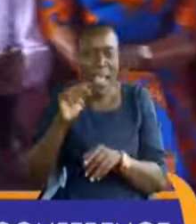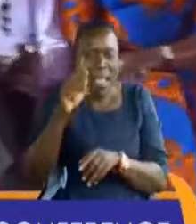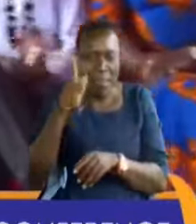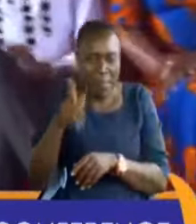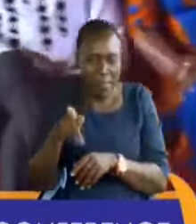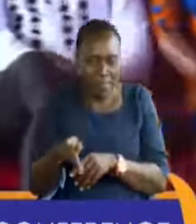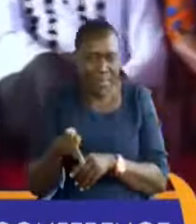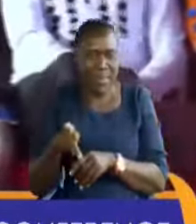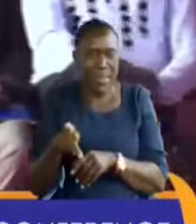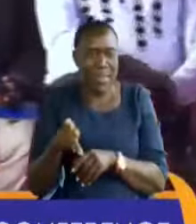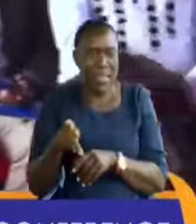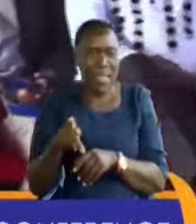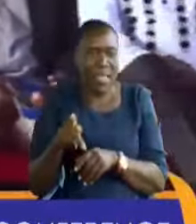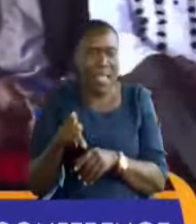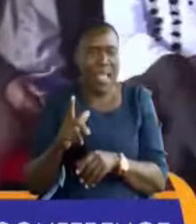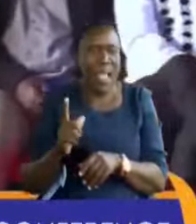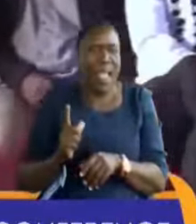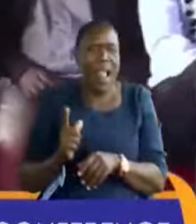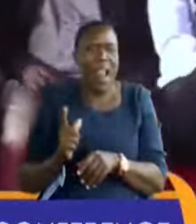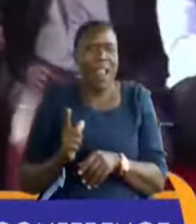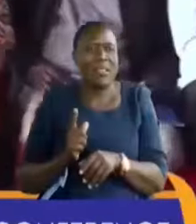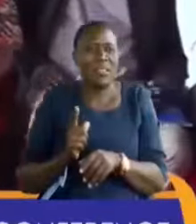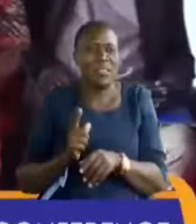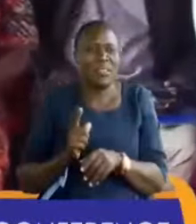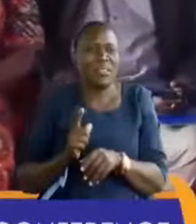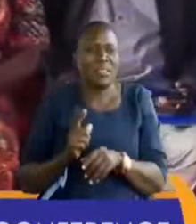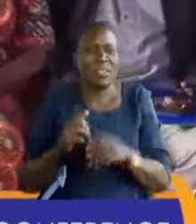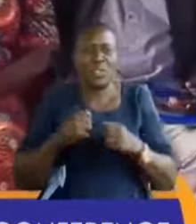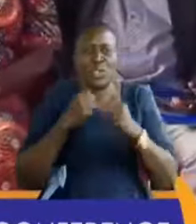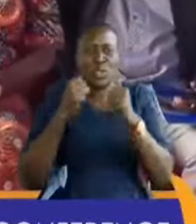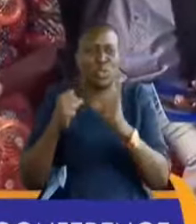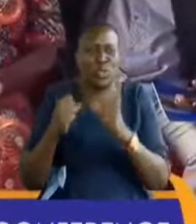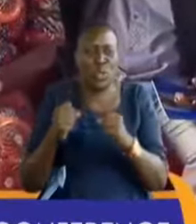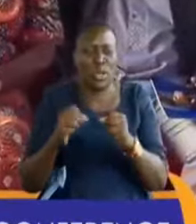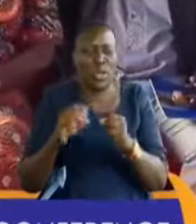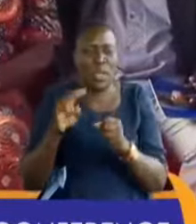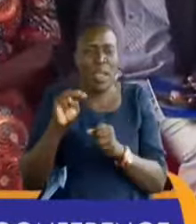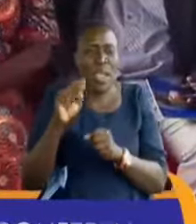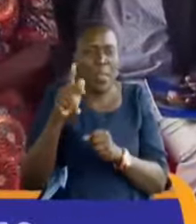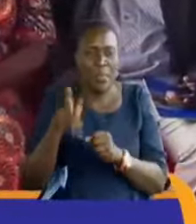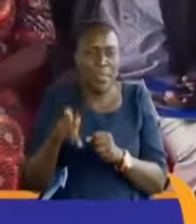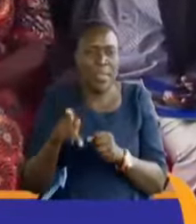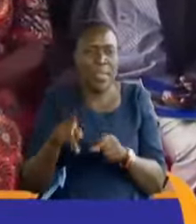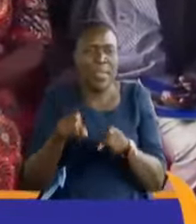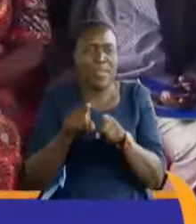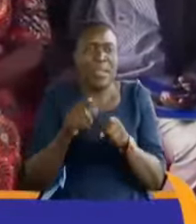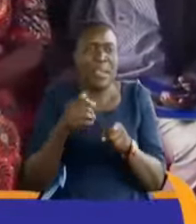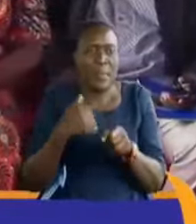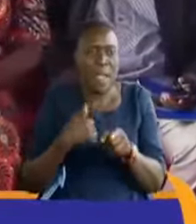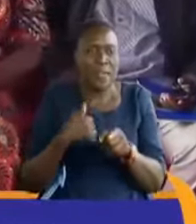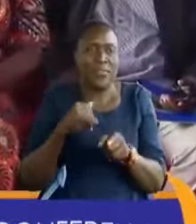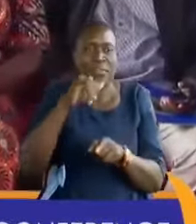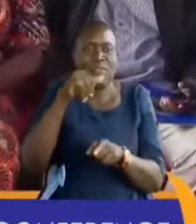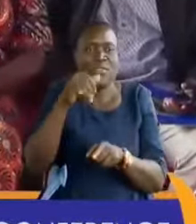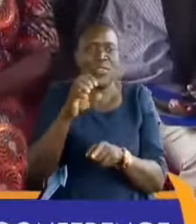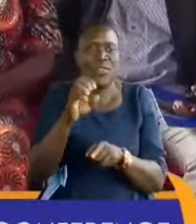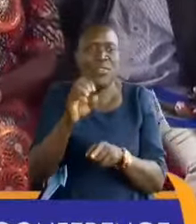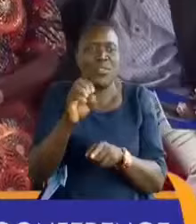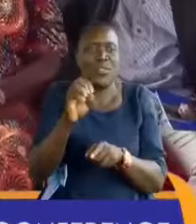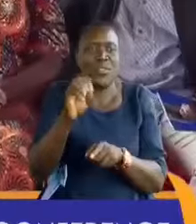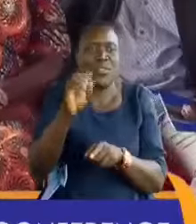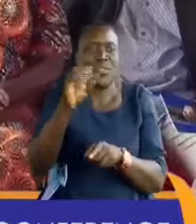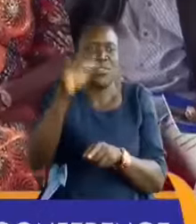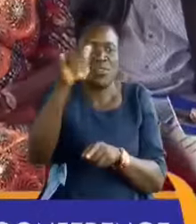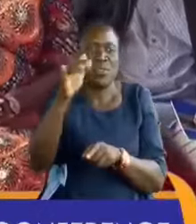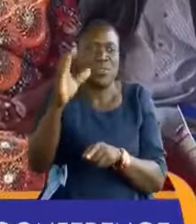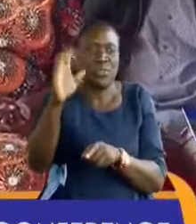Vice President. Very strong one in Parliament. The Honorable Joyce Kamene, the Member of